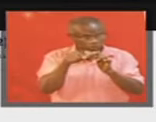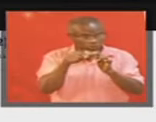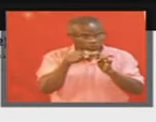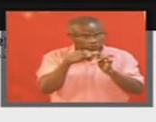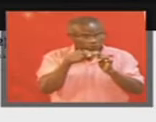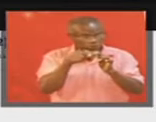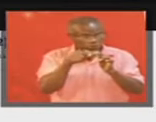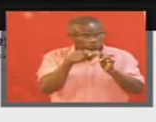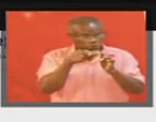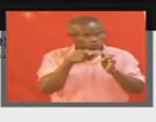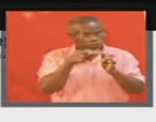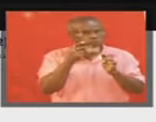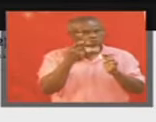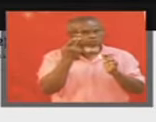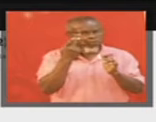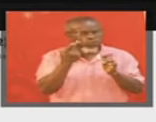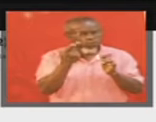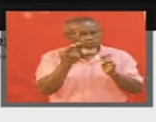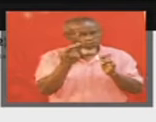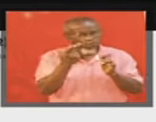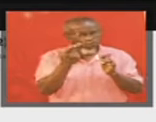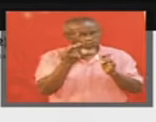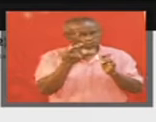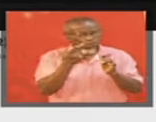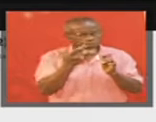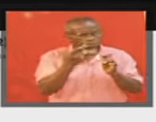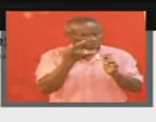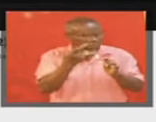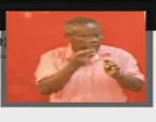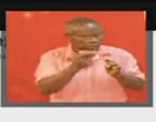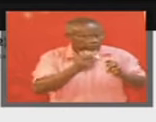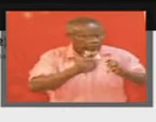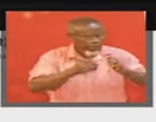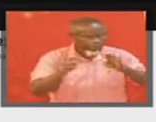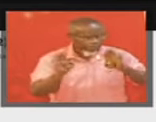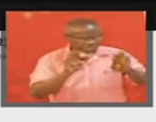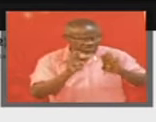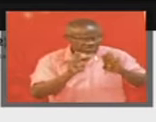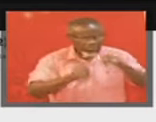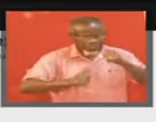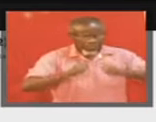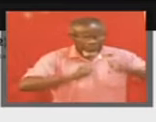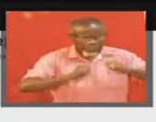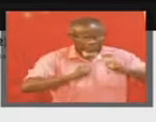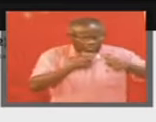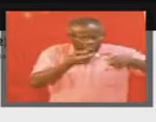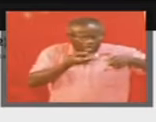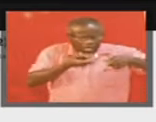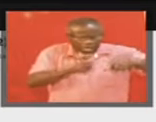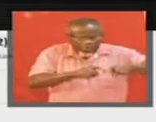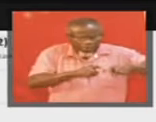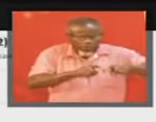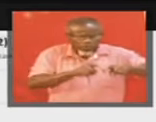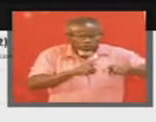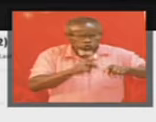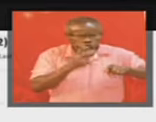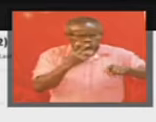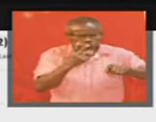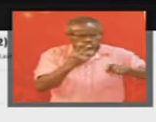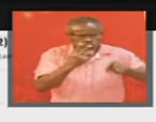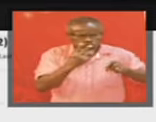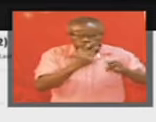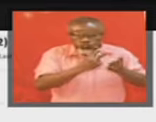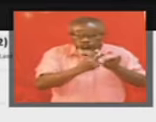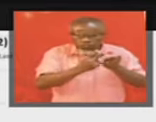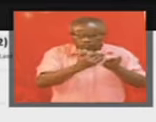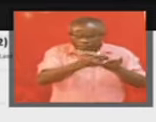the graph represents activities that would have happened approximately 2 weeks prior. And the 2 weeks is